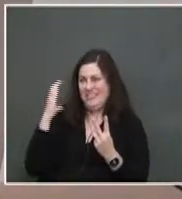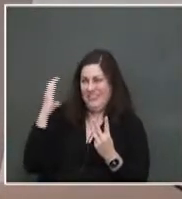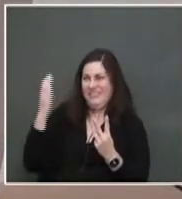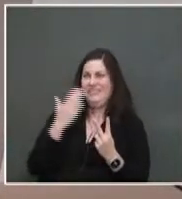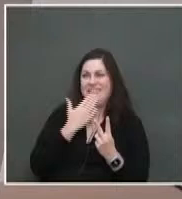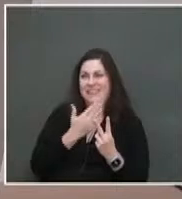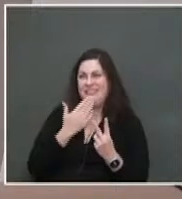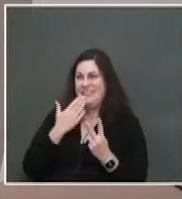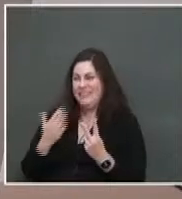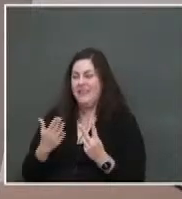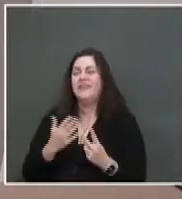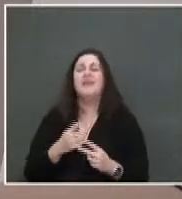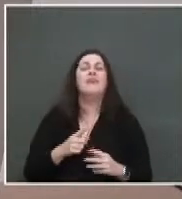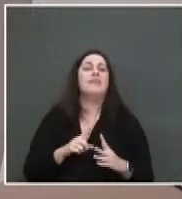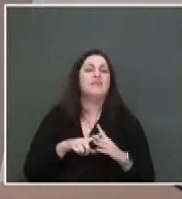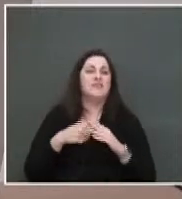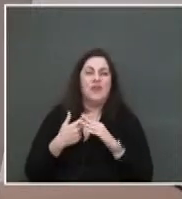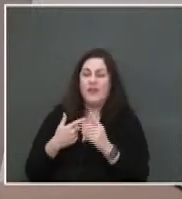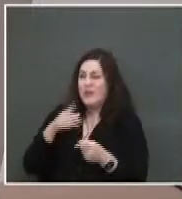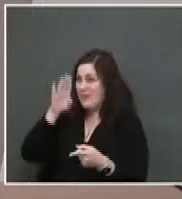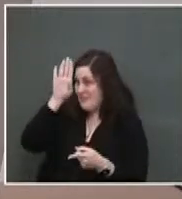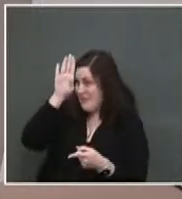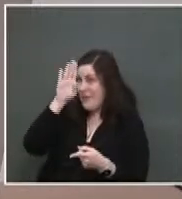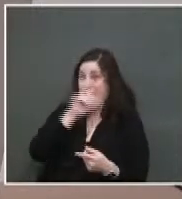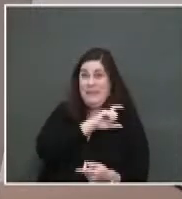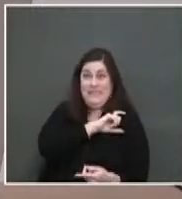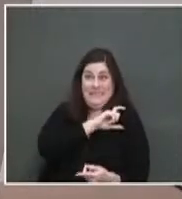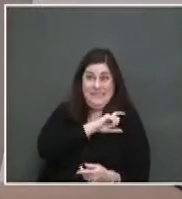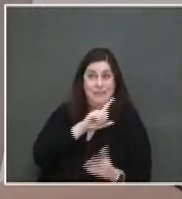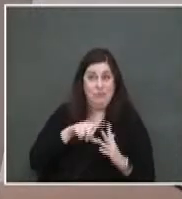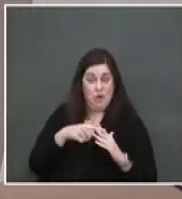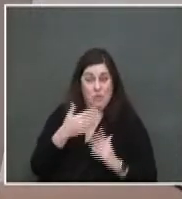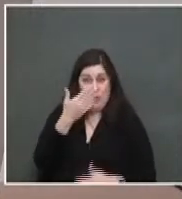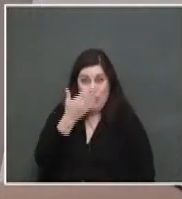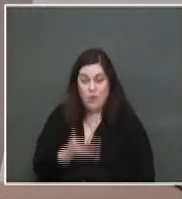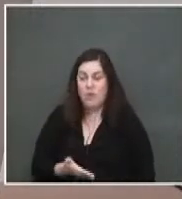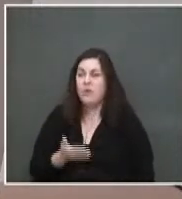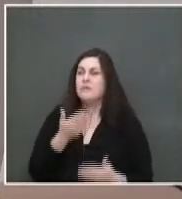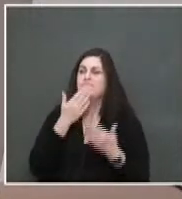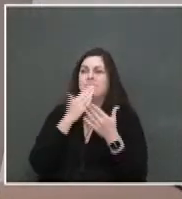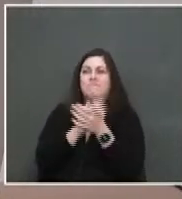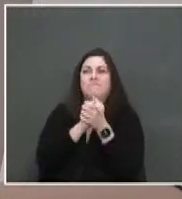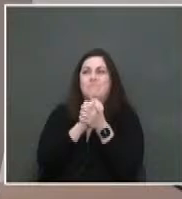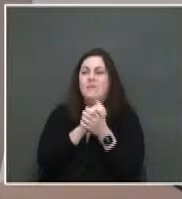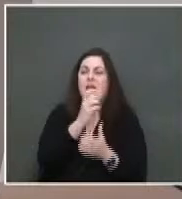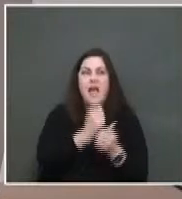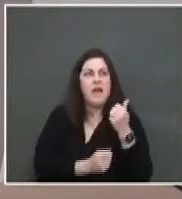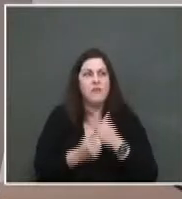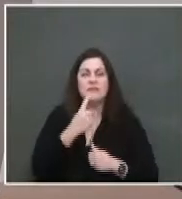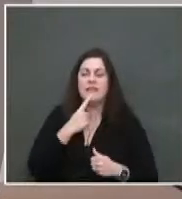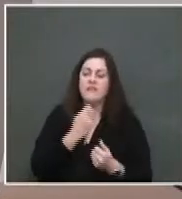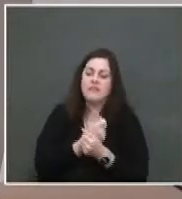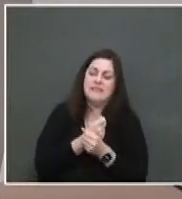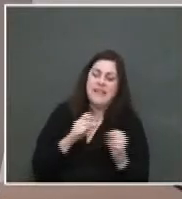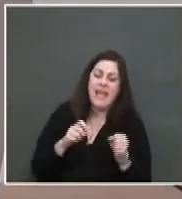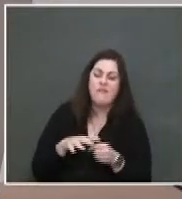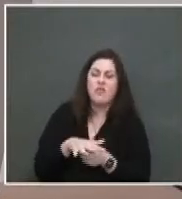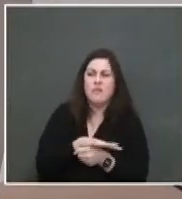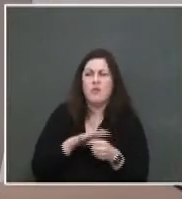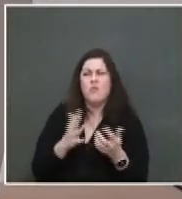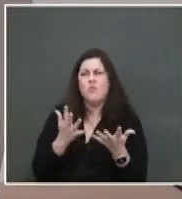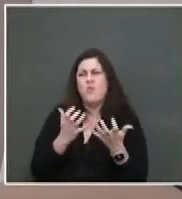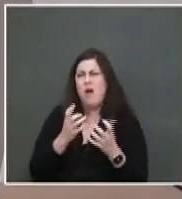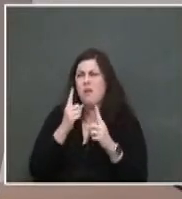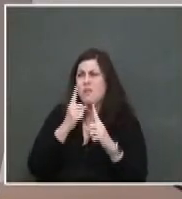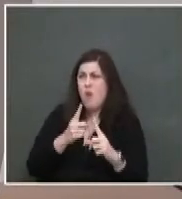you, Chief. Congratulations to the entire police force. Our residents have repeatedly told us that they want to feel safe in our neighborhoods, and